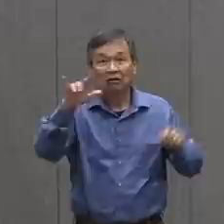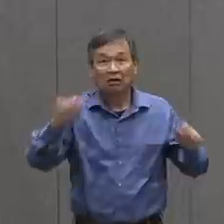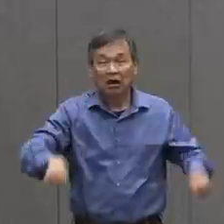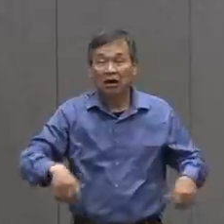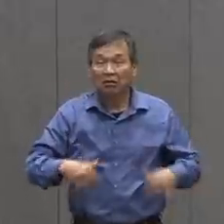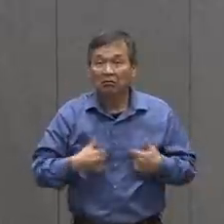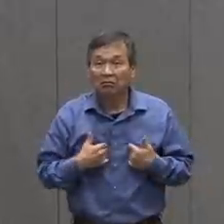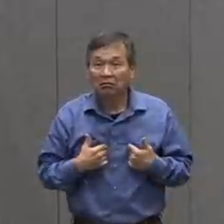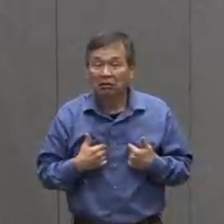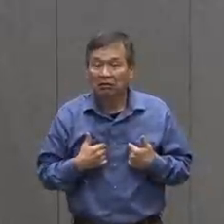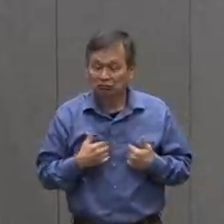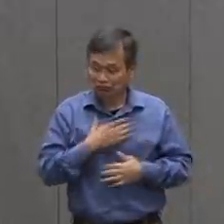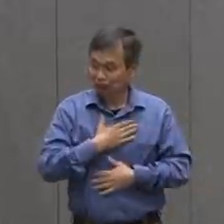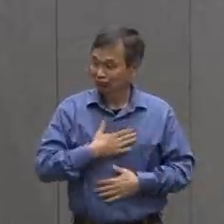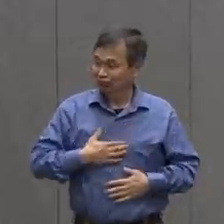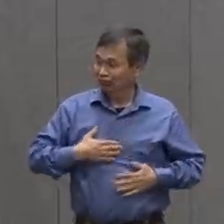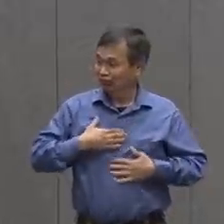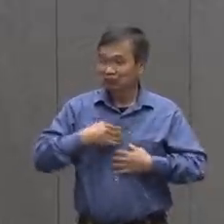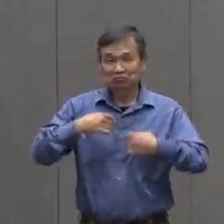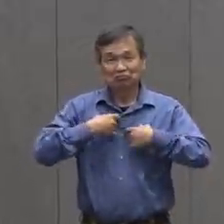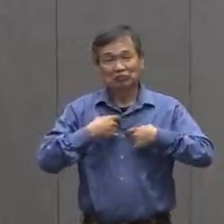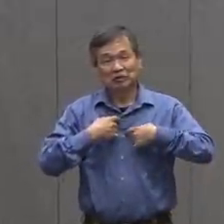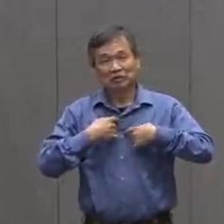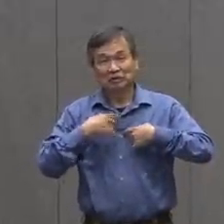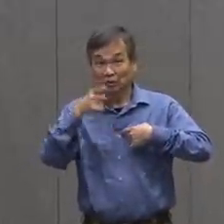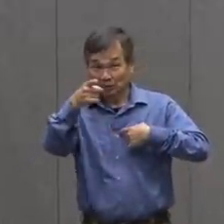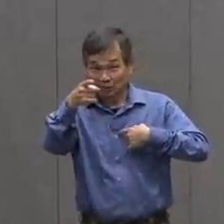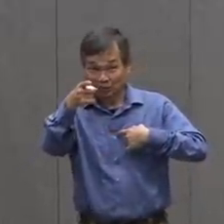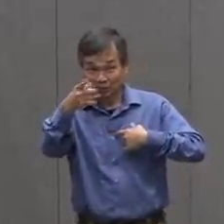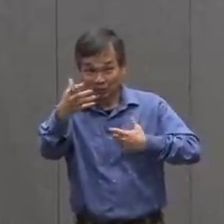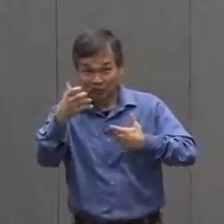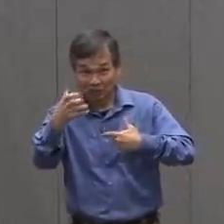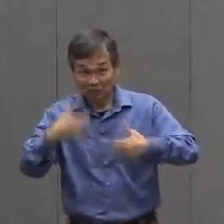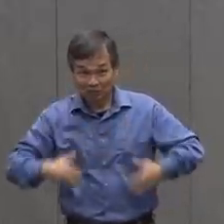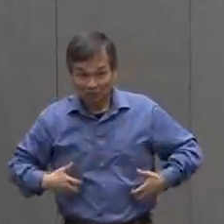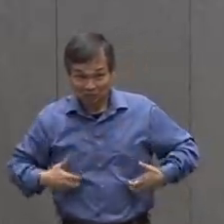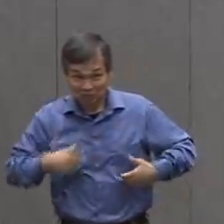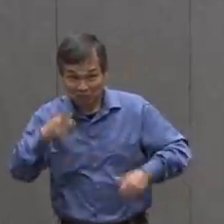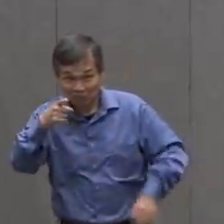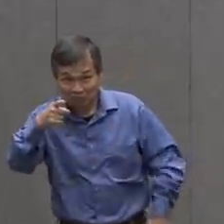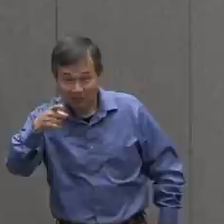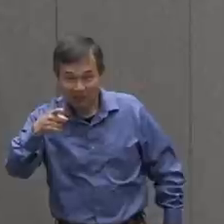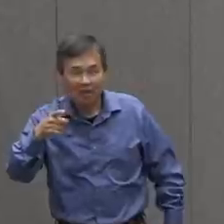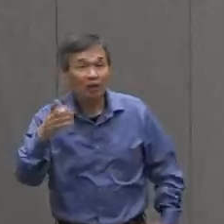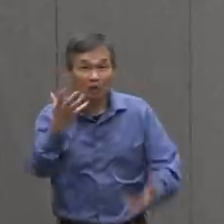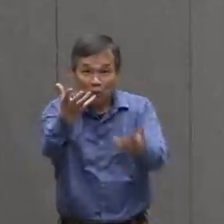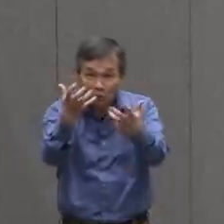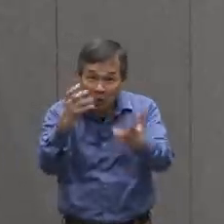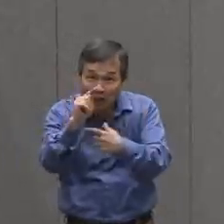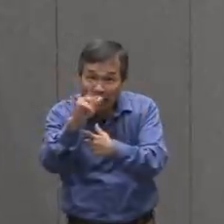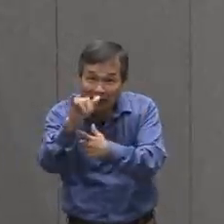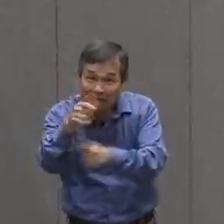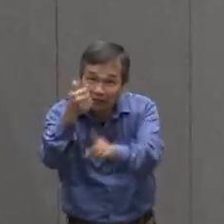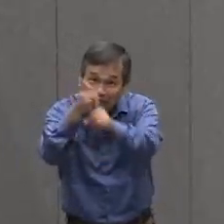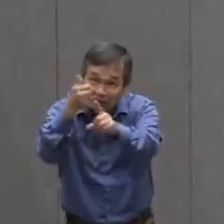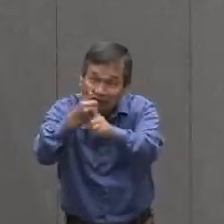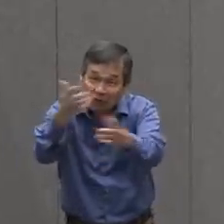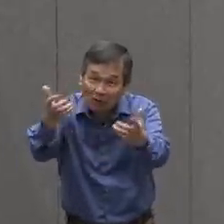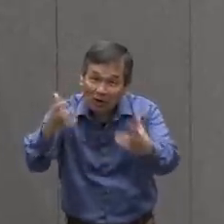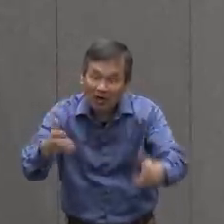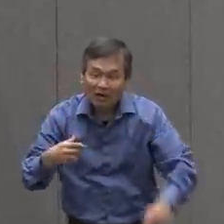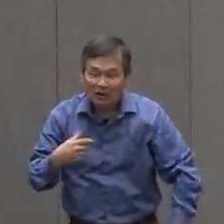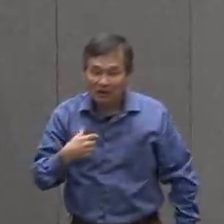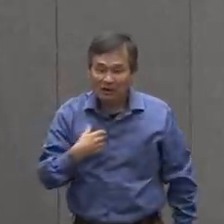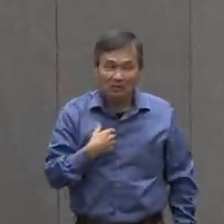I think I would enjoy that. How about you? Do you wish you had a tail? Maybe not